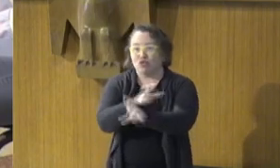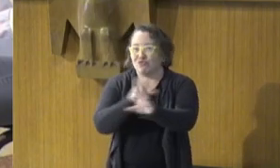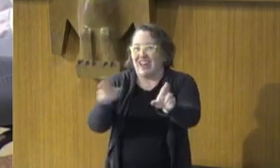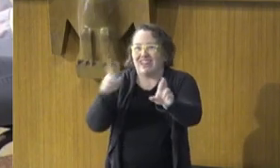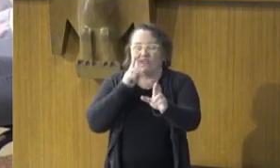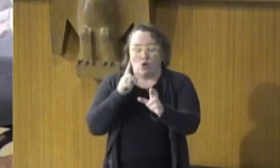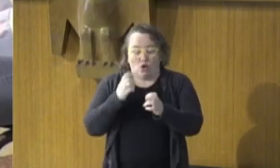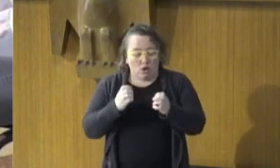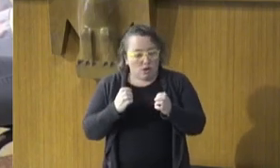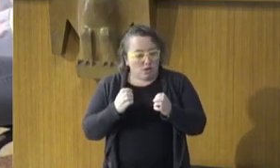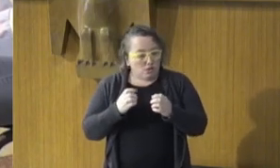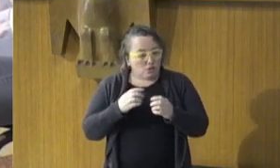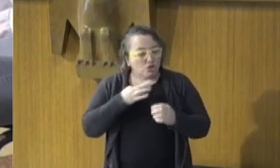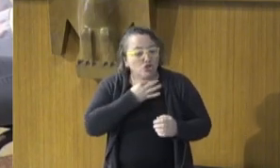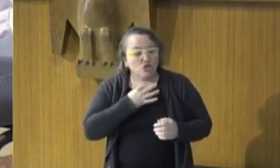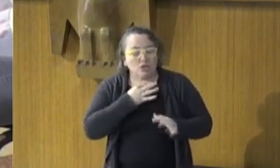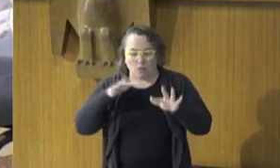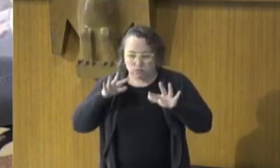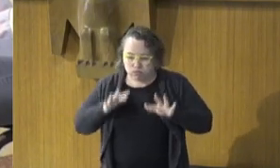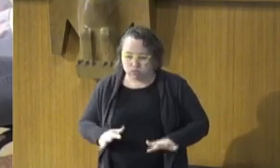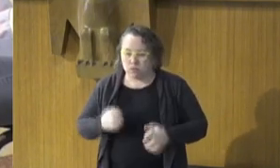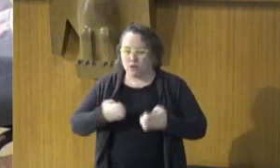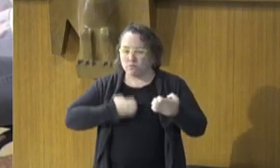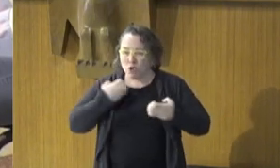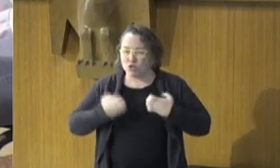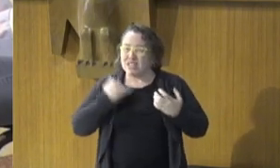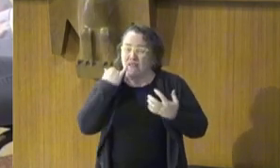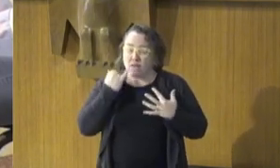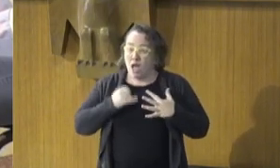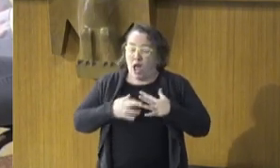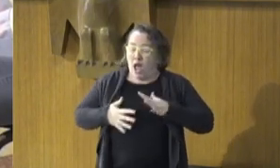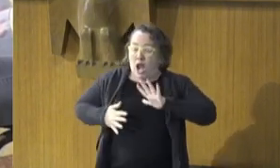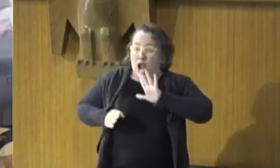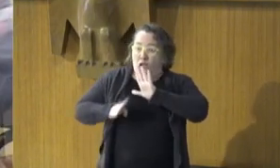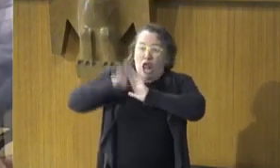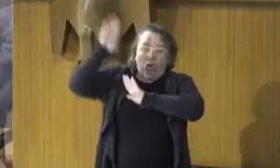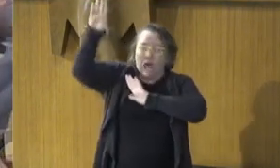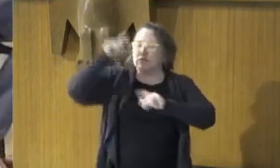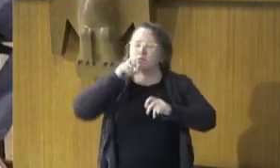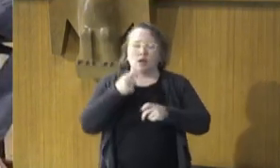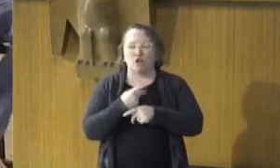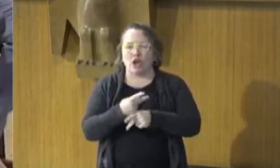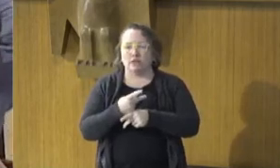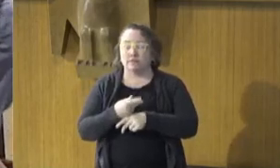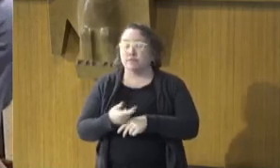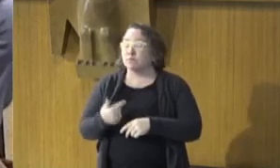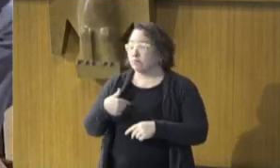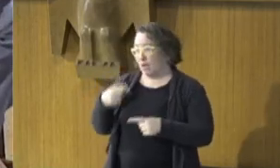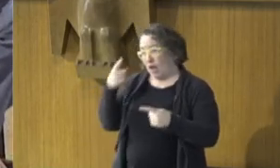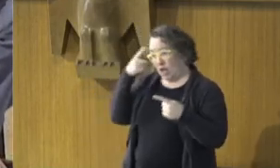emotions are high, feelings are heavy. I just don't think it's productive. Yeah,